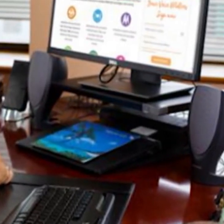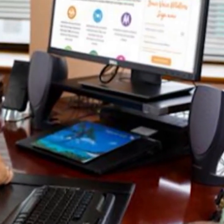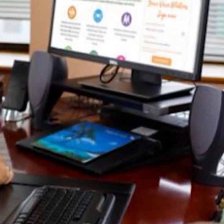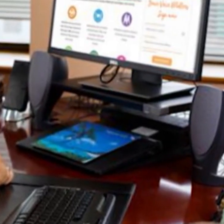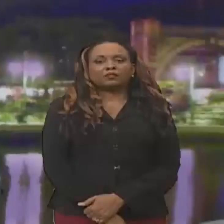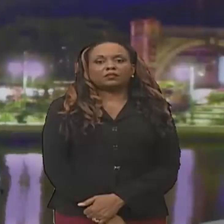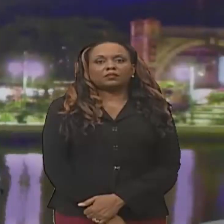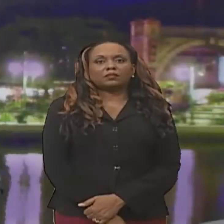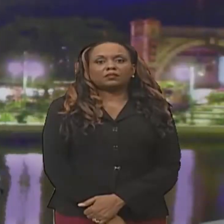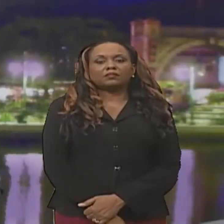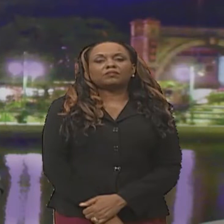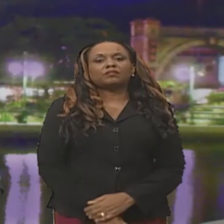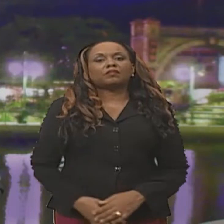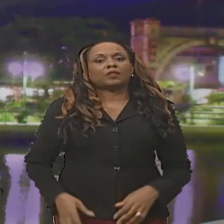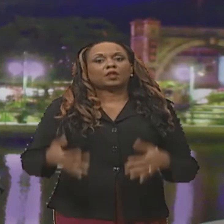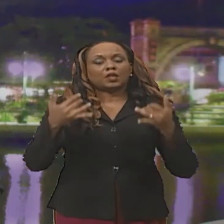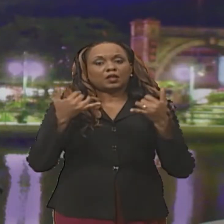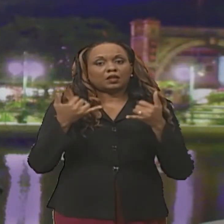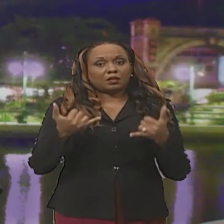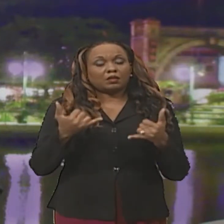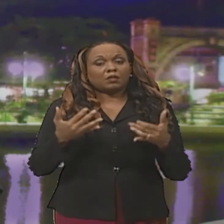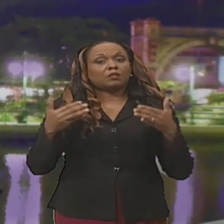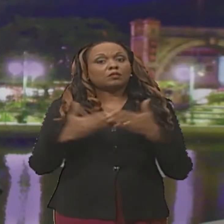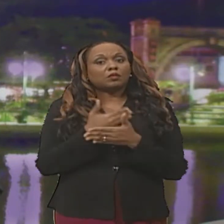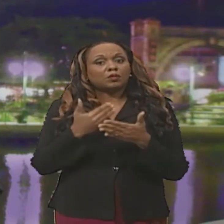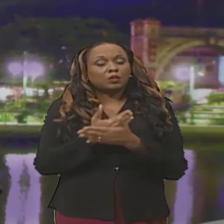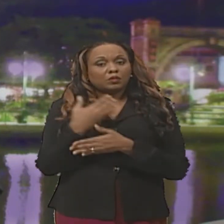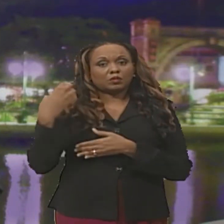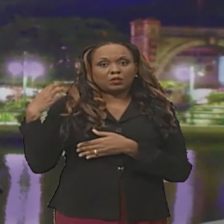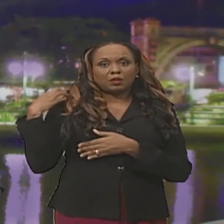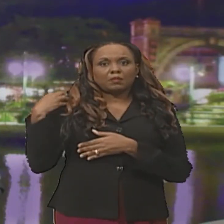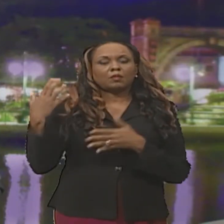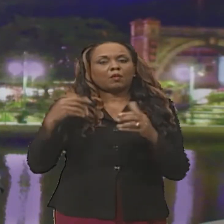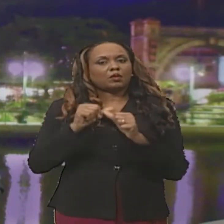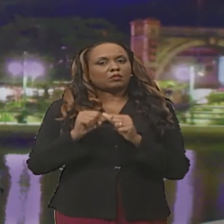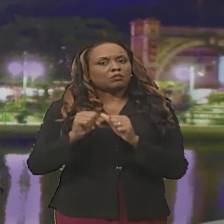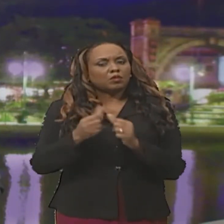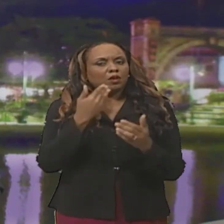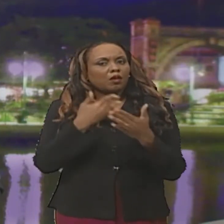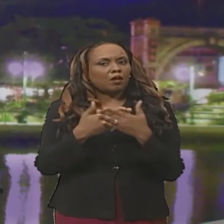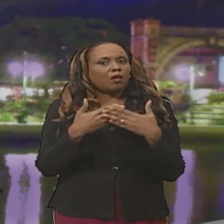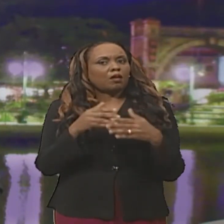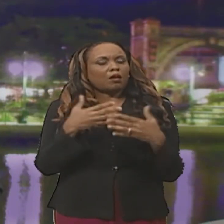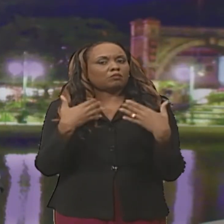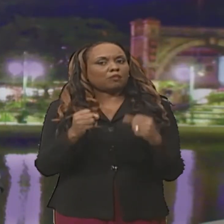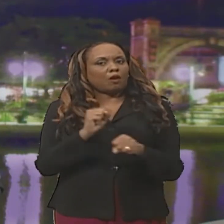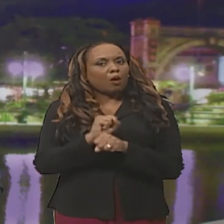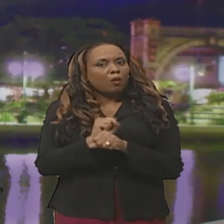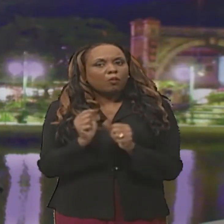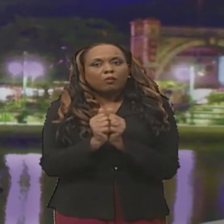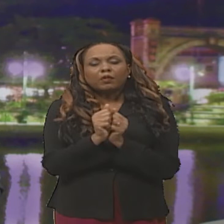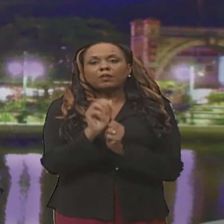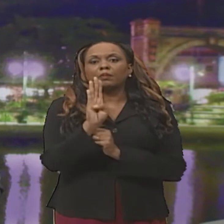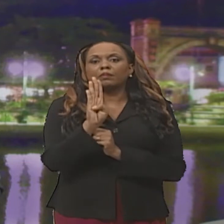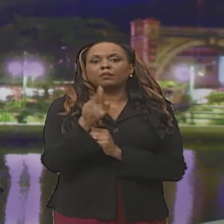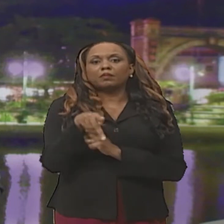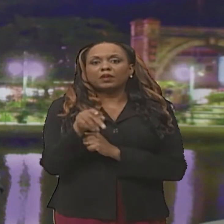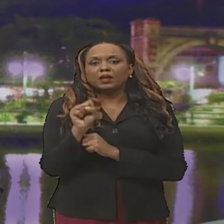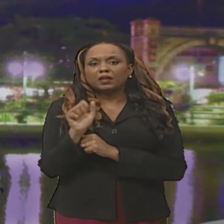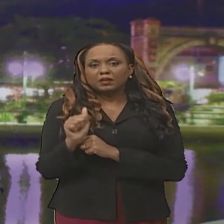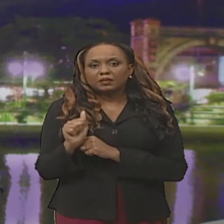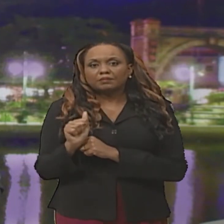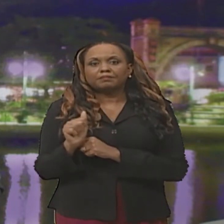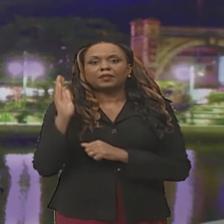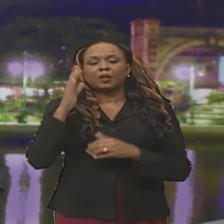strong advocacy and lobbying by the previous heads of the BPSA on behalf of the private sector. Now, as chairman, Mr. Clark will lead